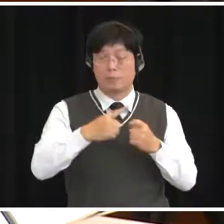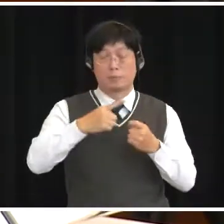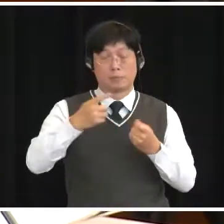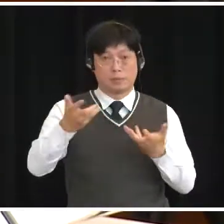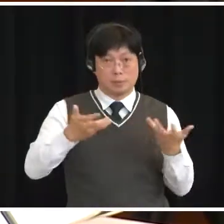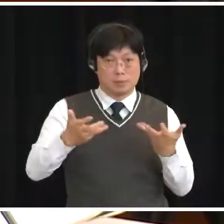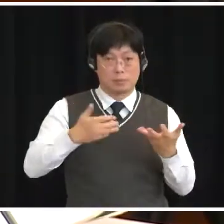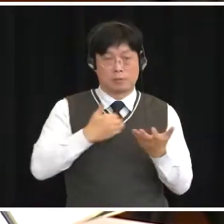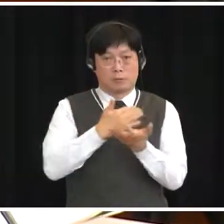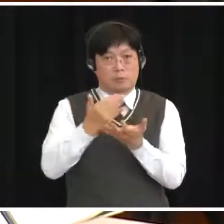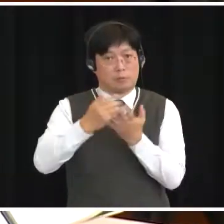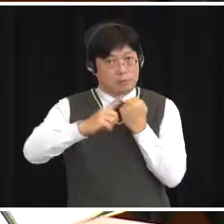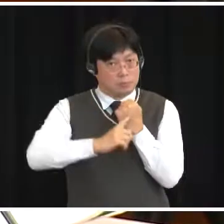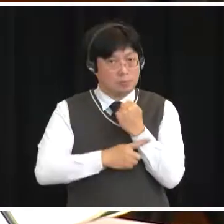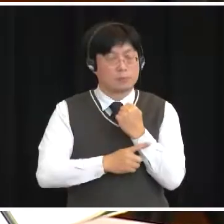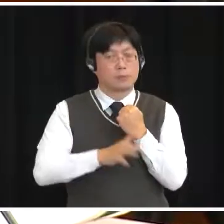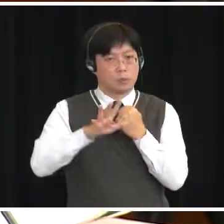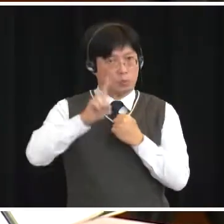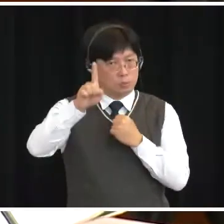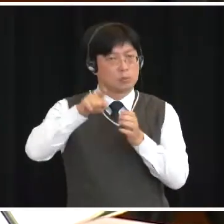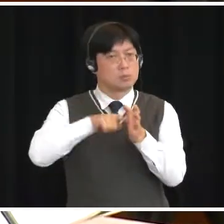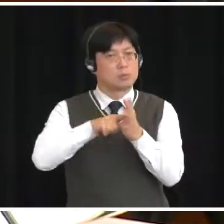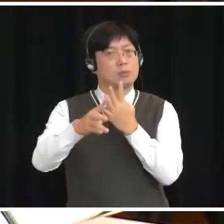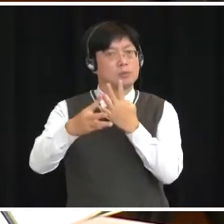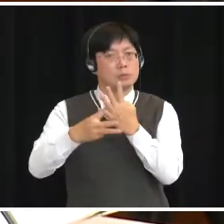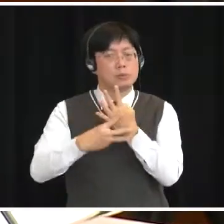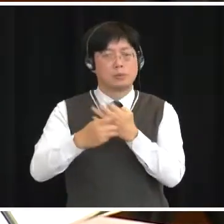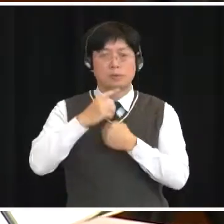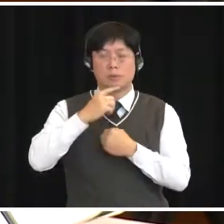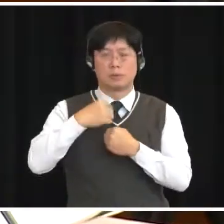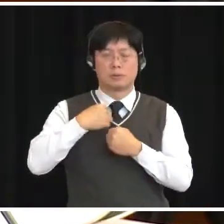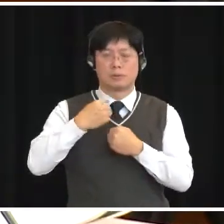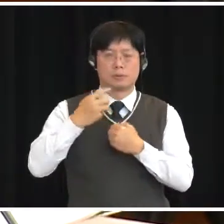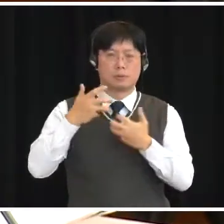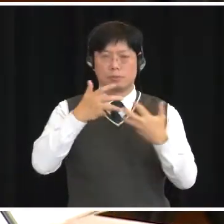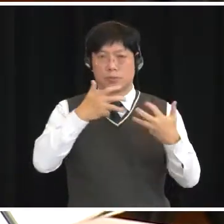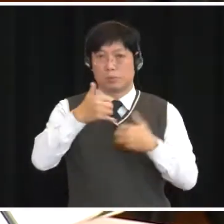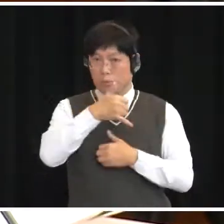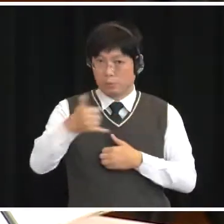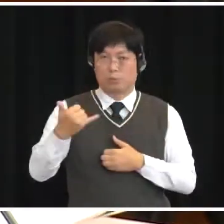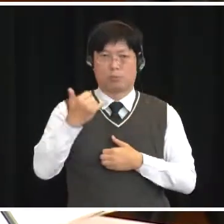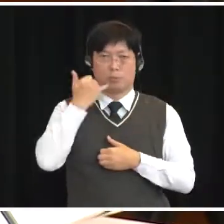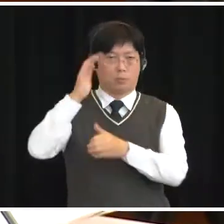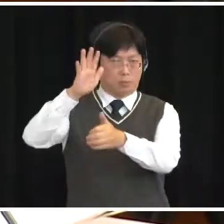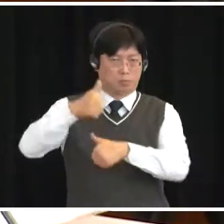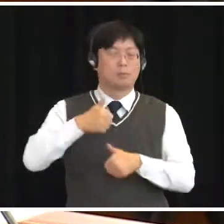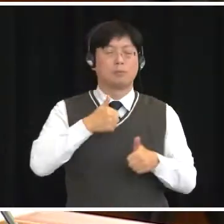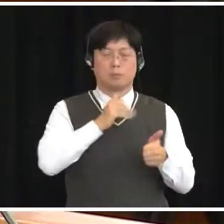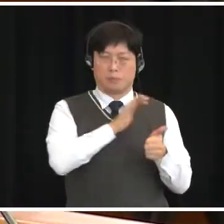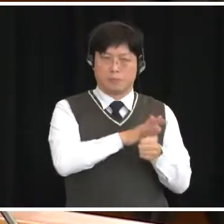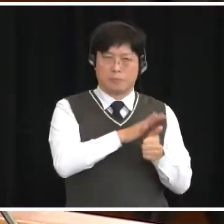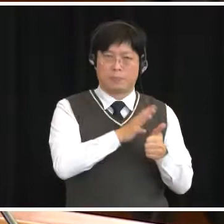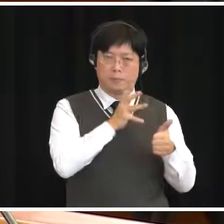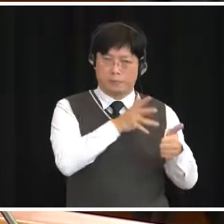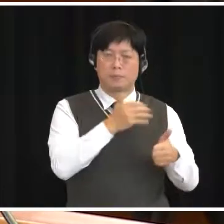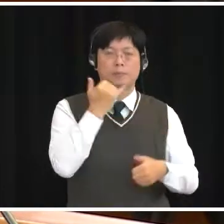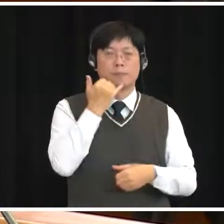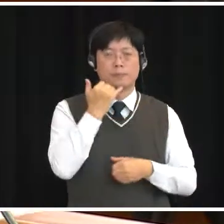youth, then according to Juvenile Delinquent Act, there is a